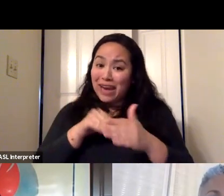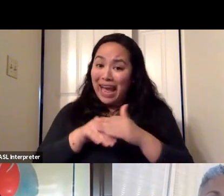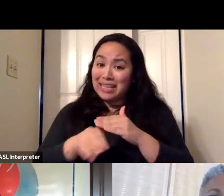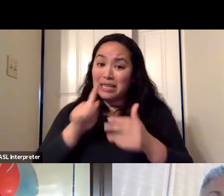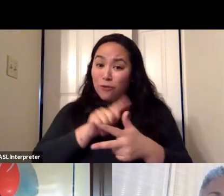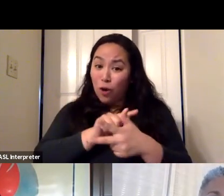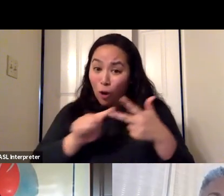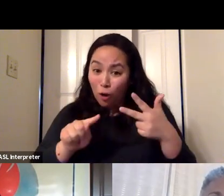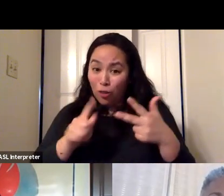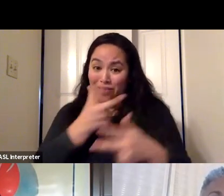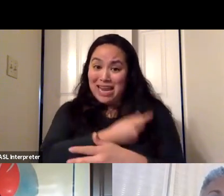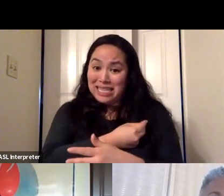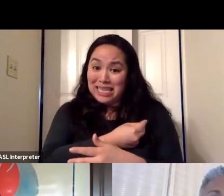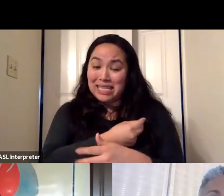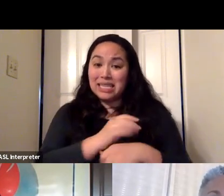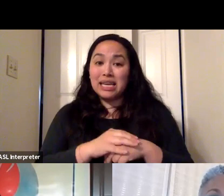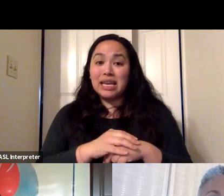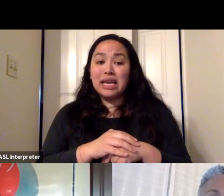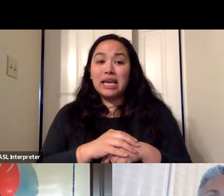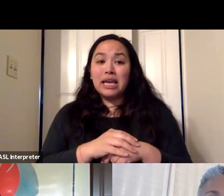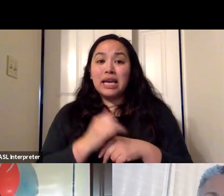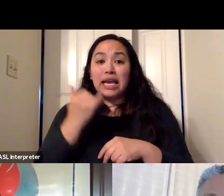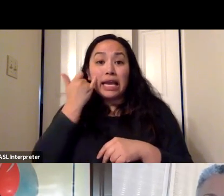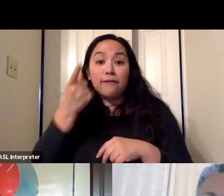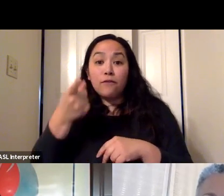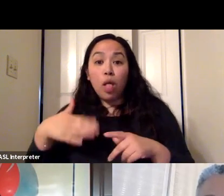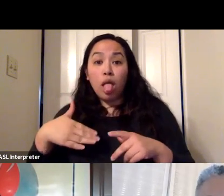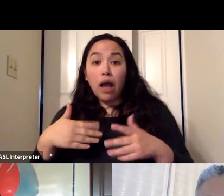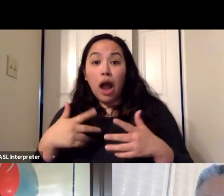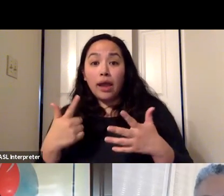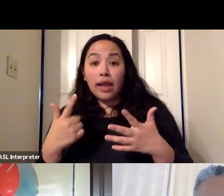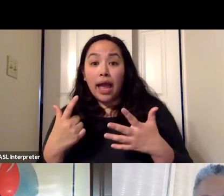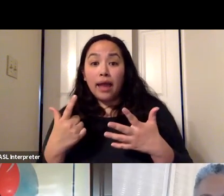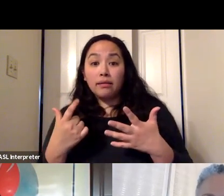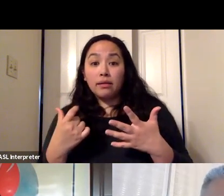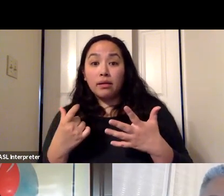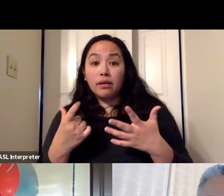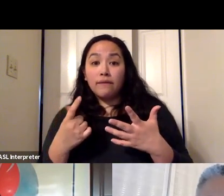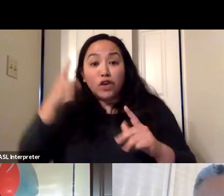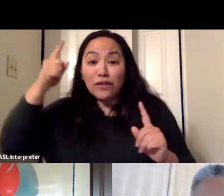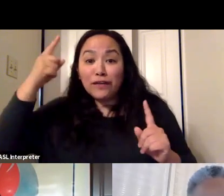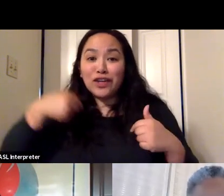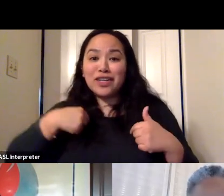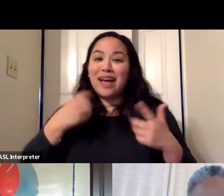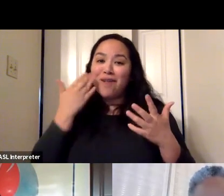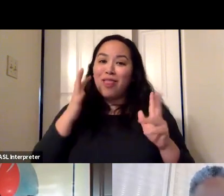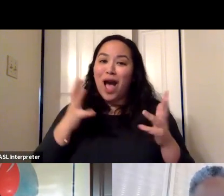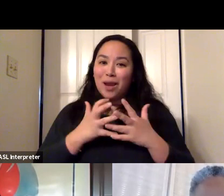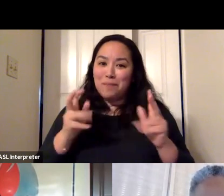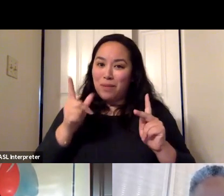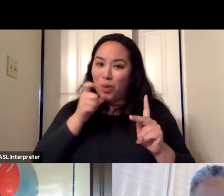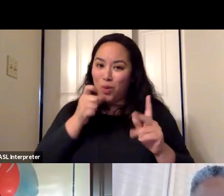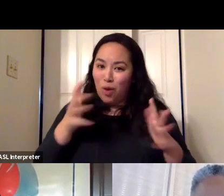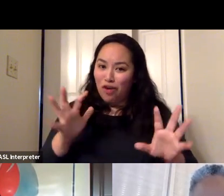And so now is also a good time if you weren't one of those people rushing to the front of the line and elbowing everyone out of the way because there was a lot of those folks I think they've all gotten their